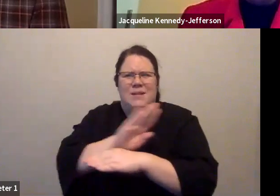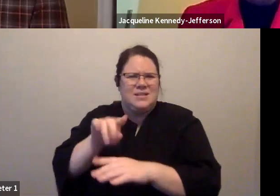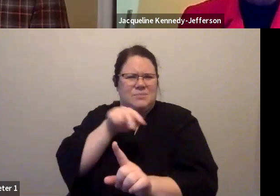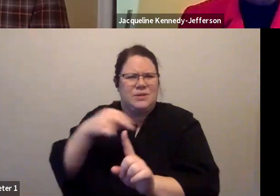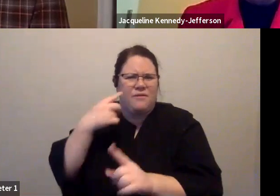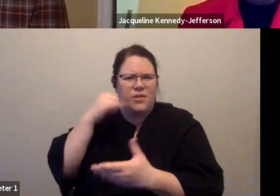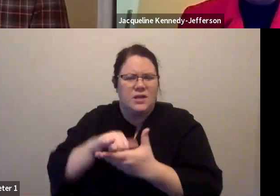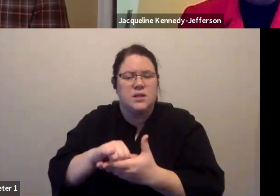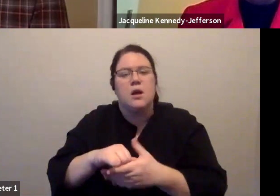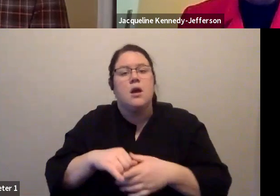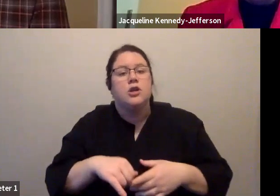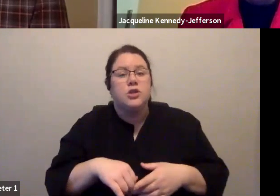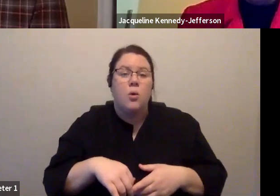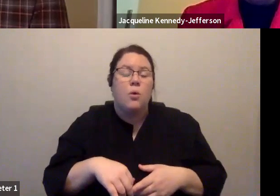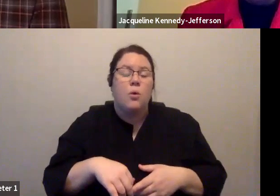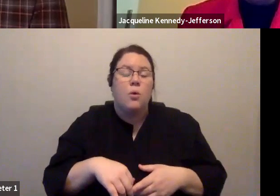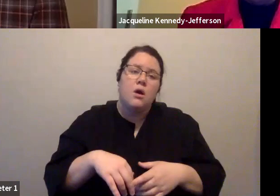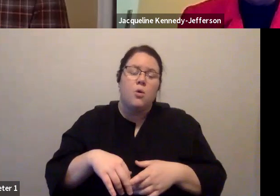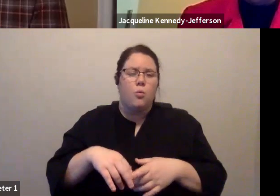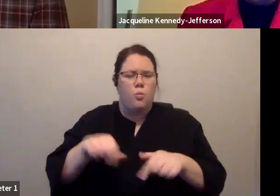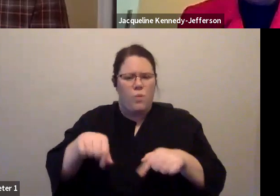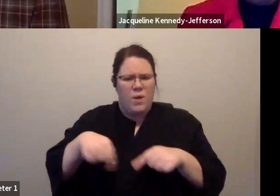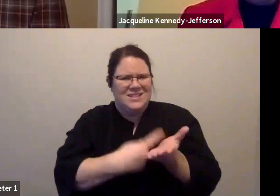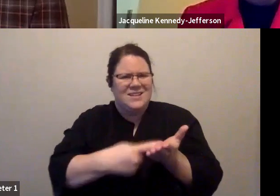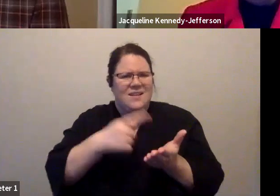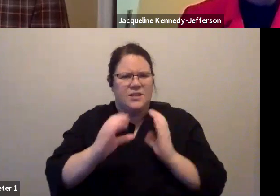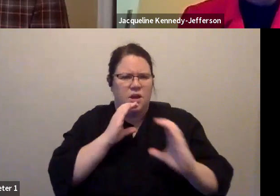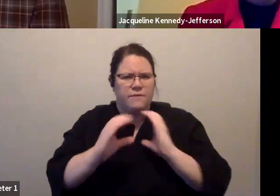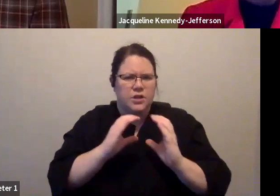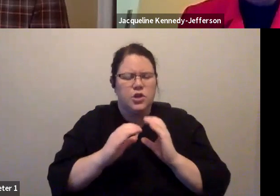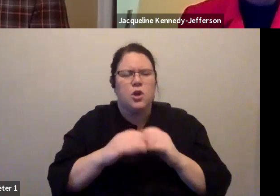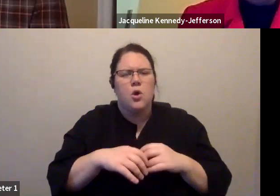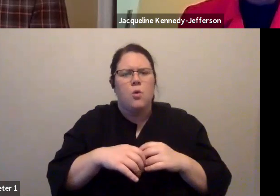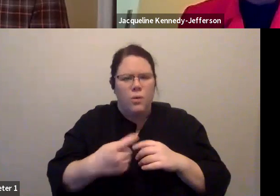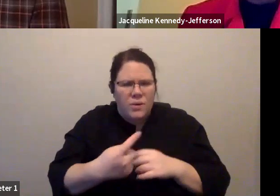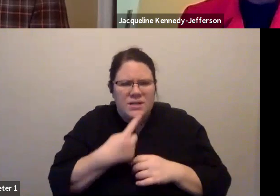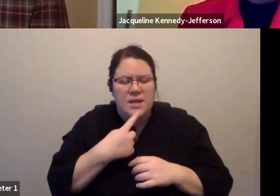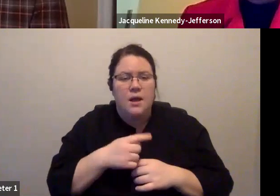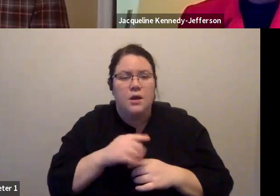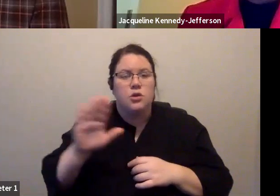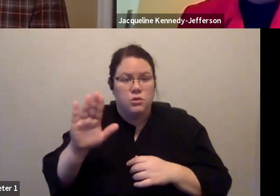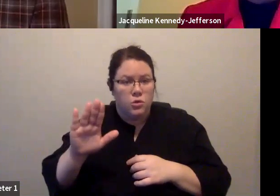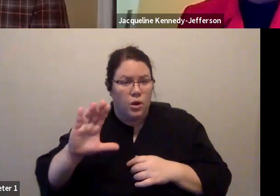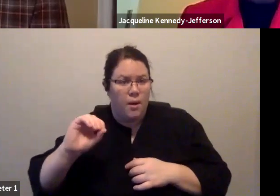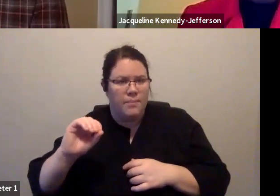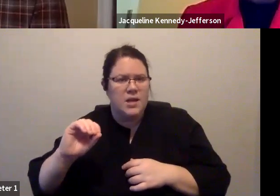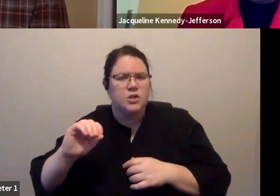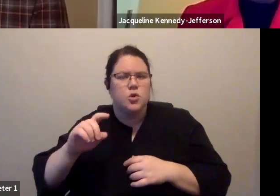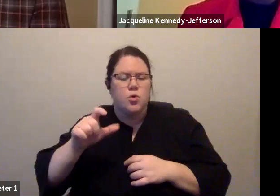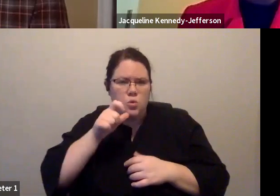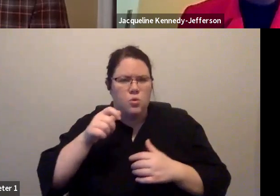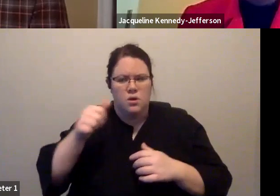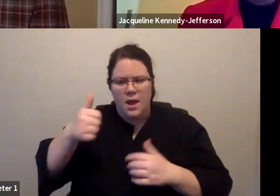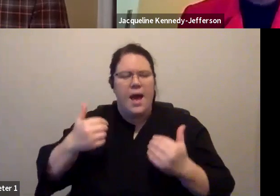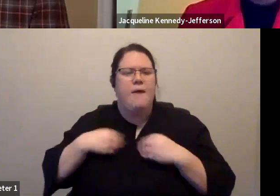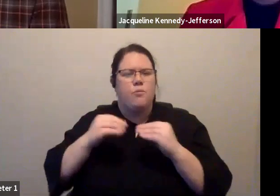of this conversation was your diverse companies are more resilient companies. That was, that what